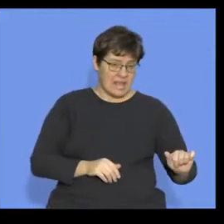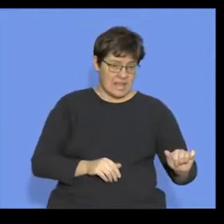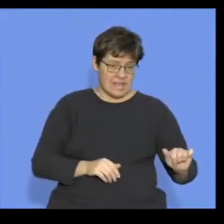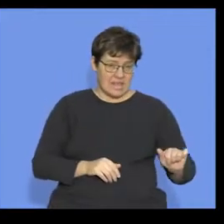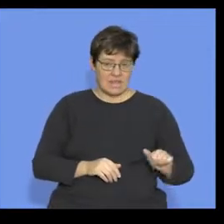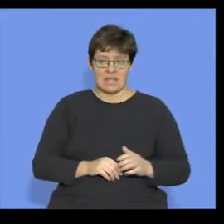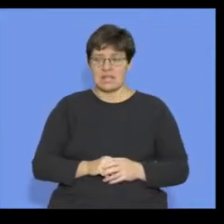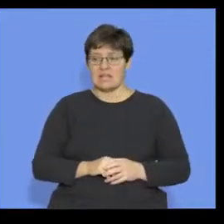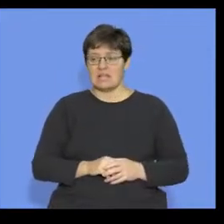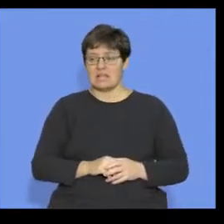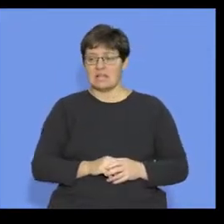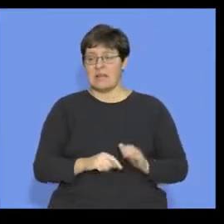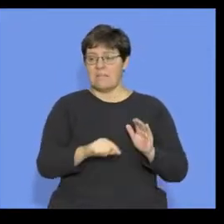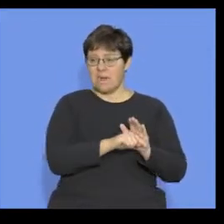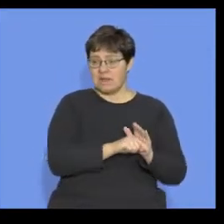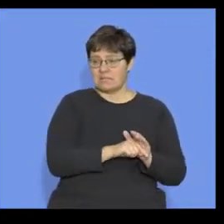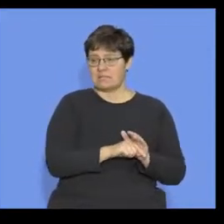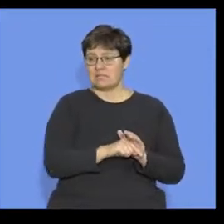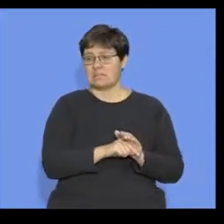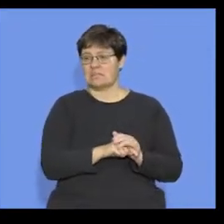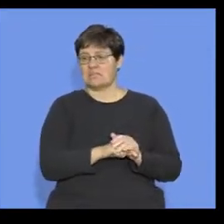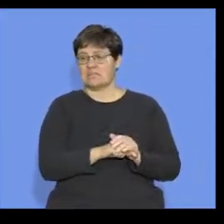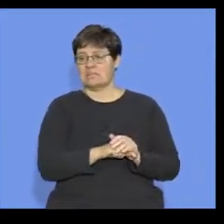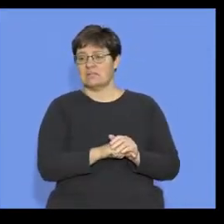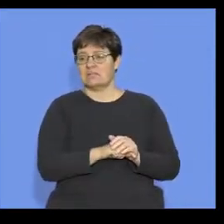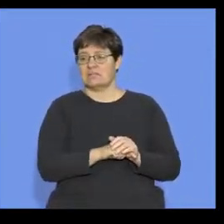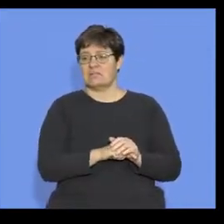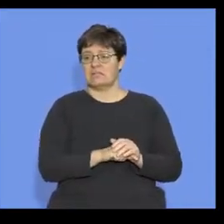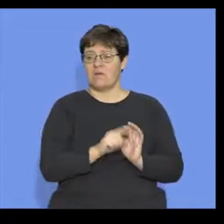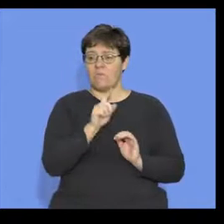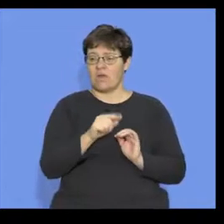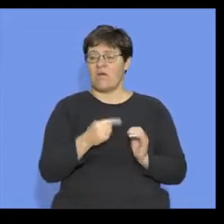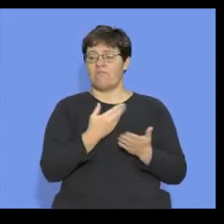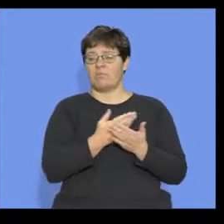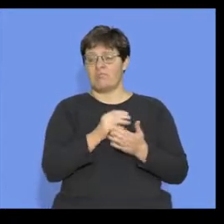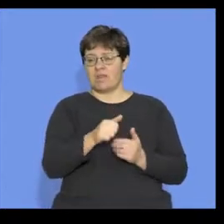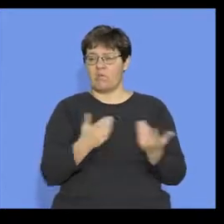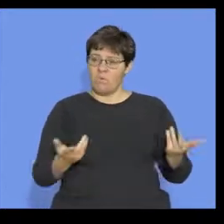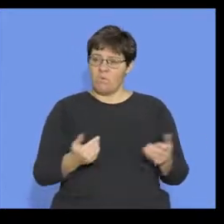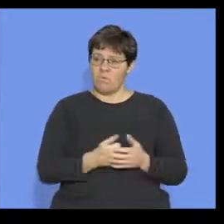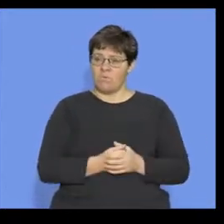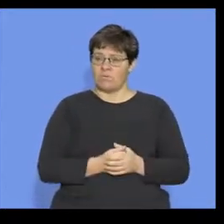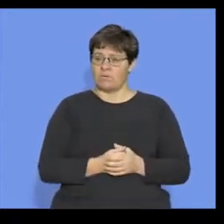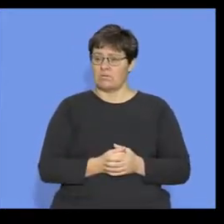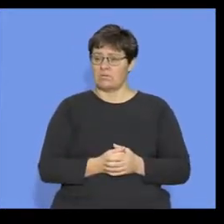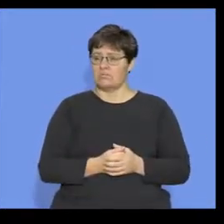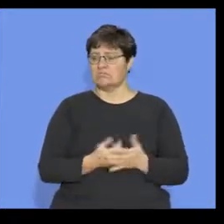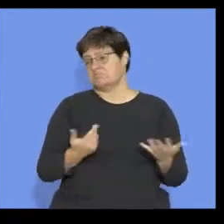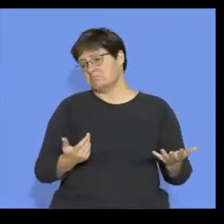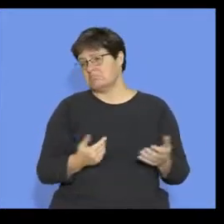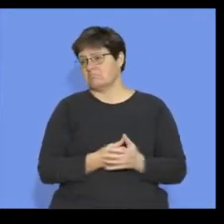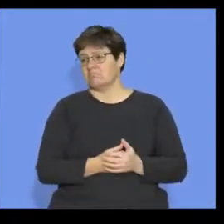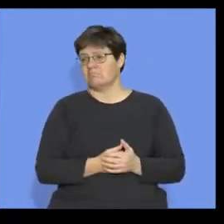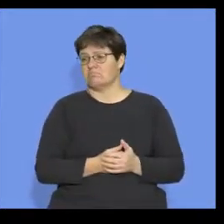A, it's 1 minus the probability of A. Or also the probability of A is